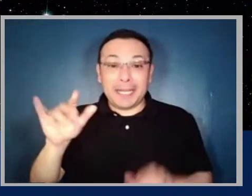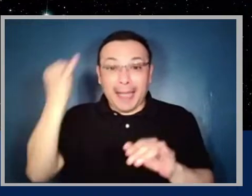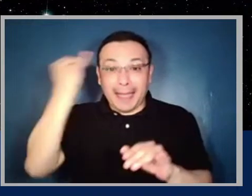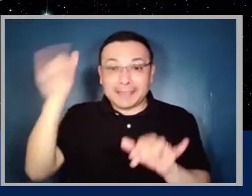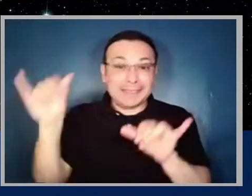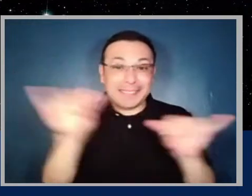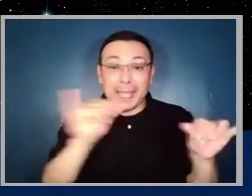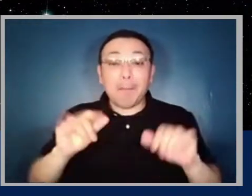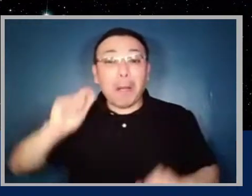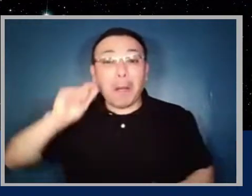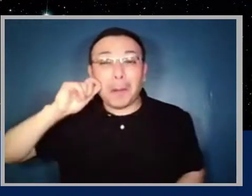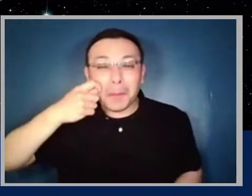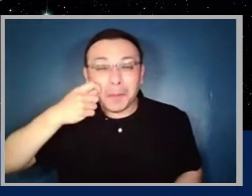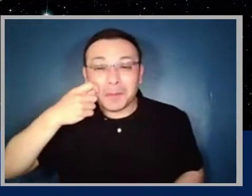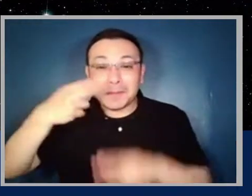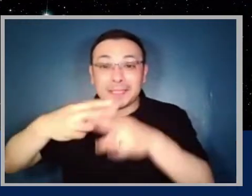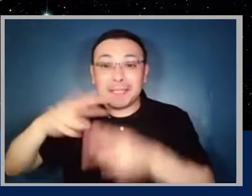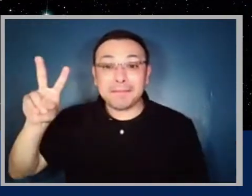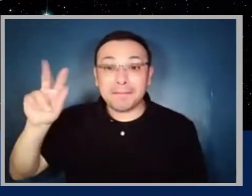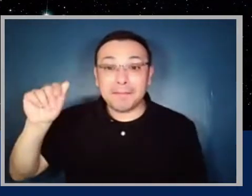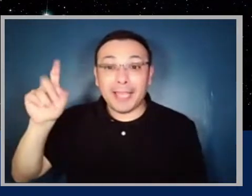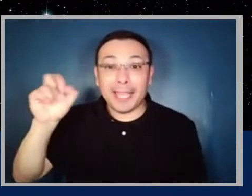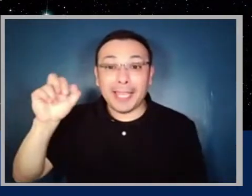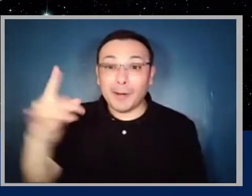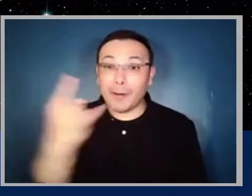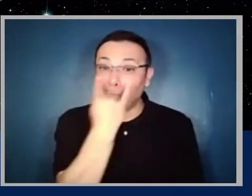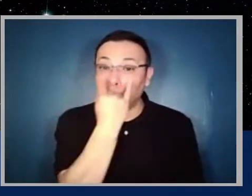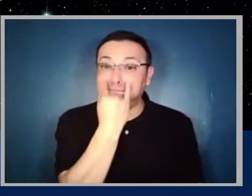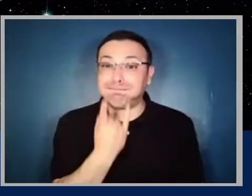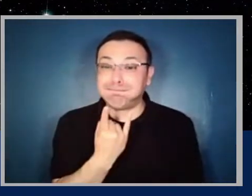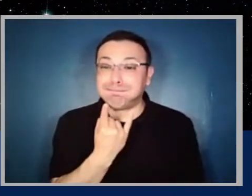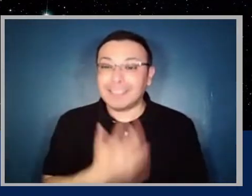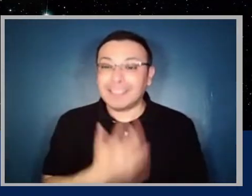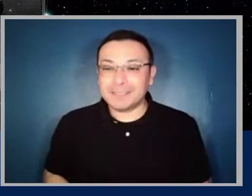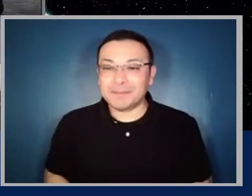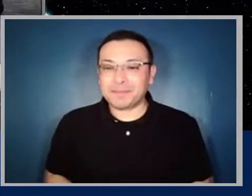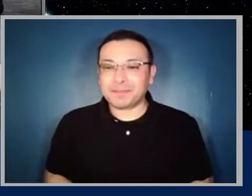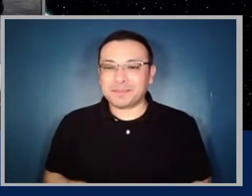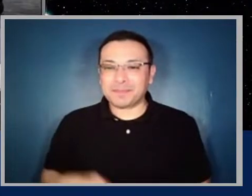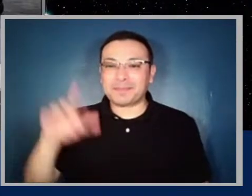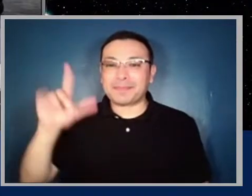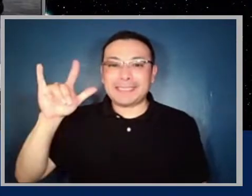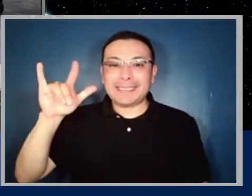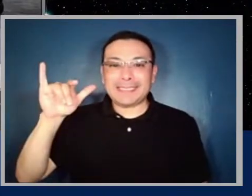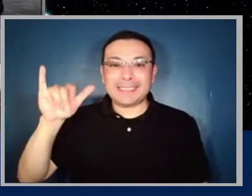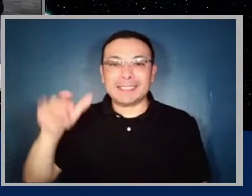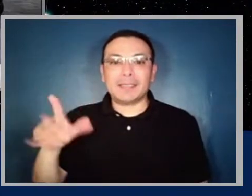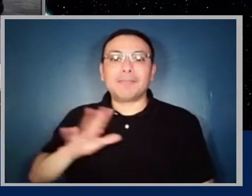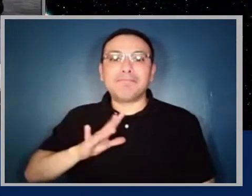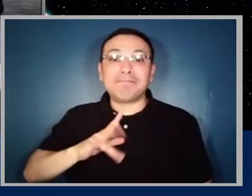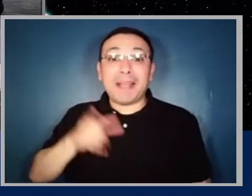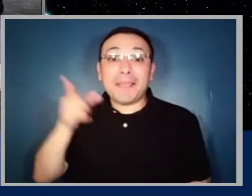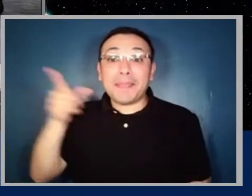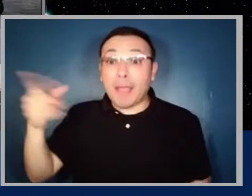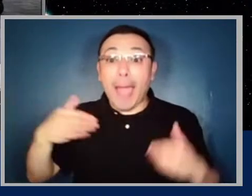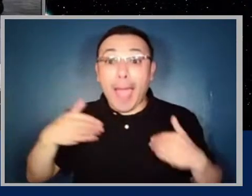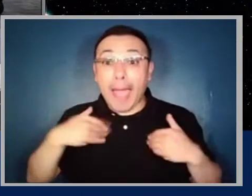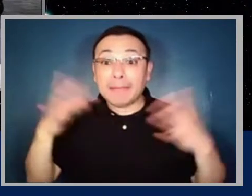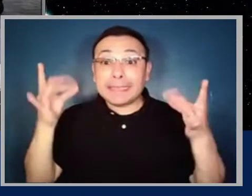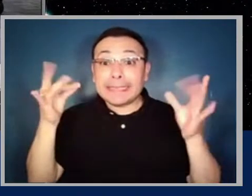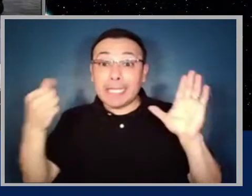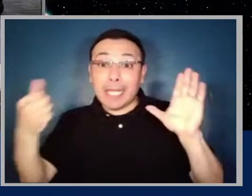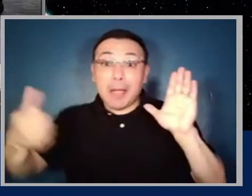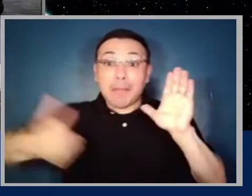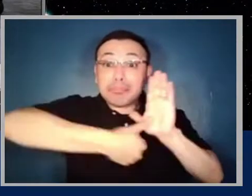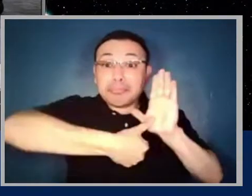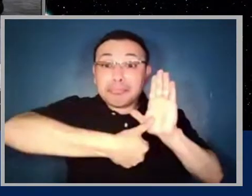Vader. I love that so much. Yeah, if you look at it, it looks just as Darth Vader. In fact, we have a sticker on it of a Darth Vader sticker, and we're like, are we gonna get in trouble with